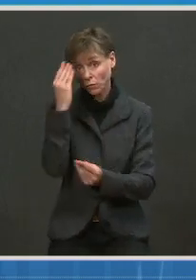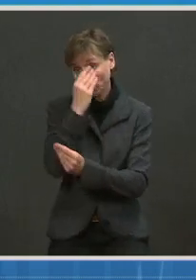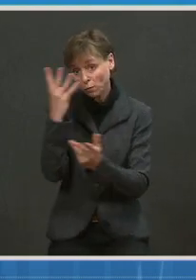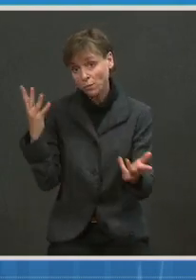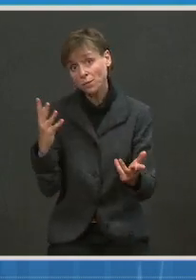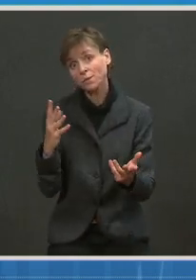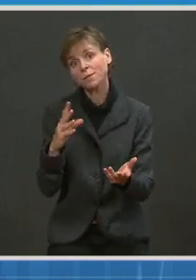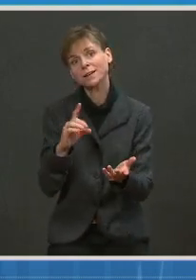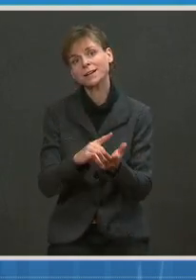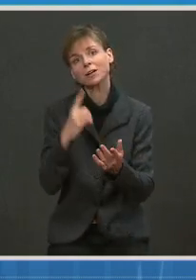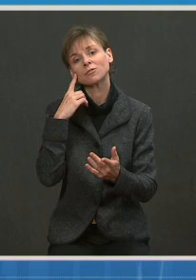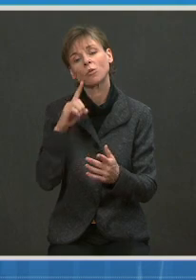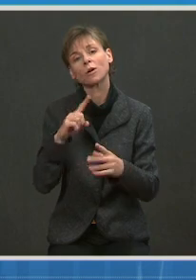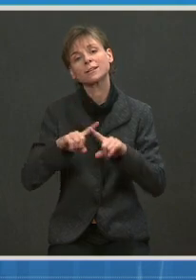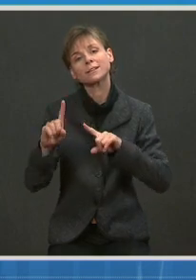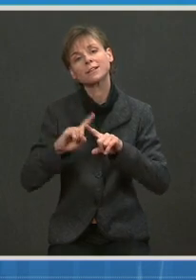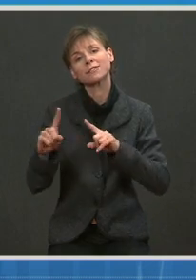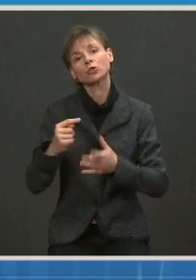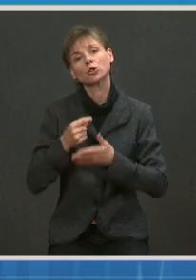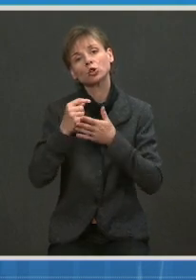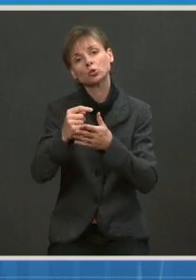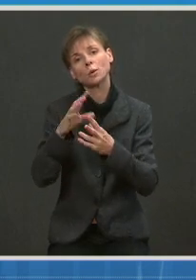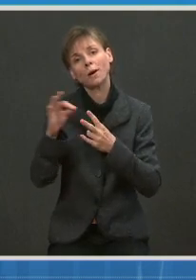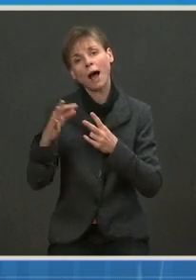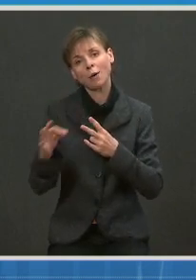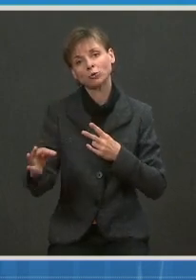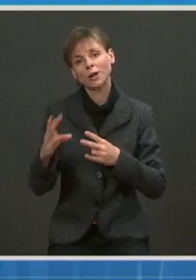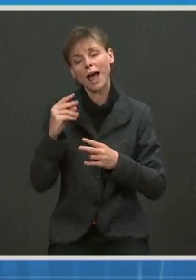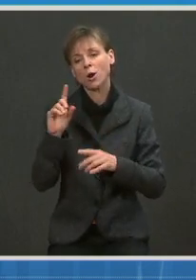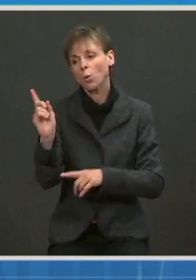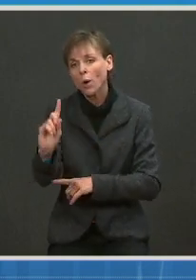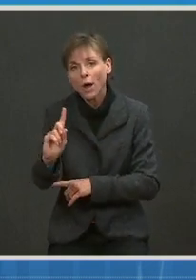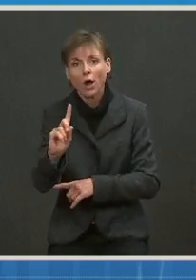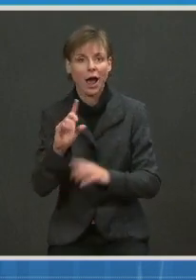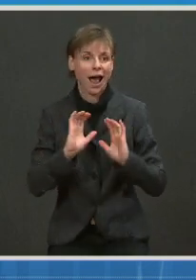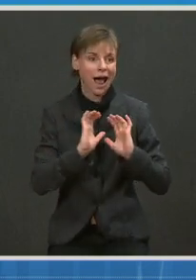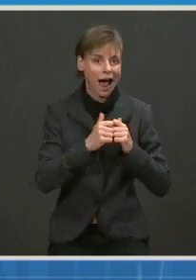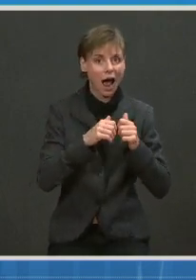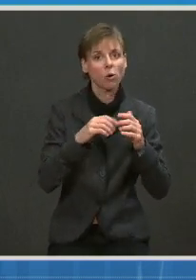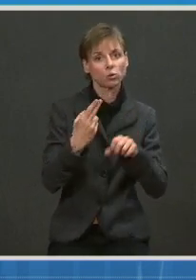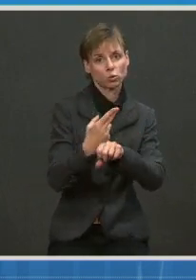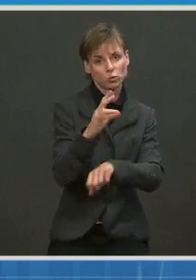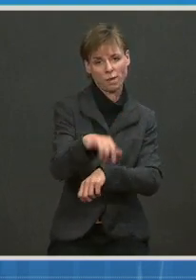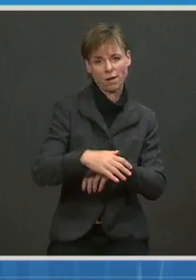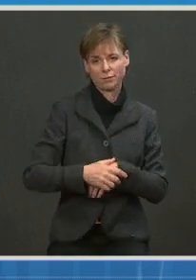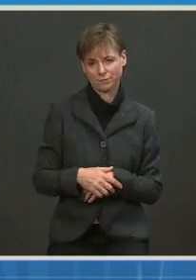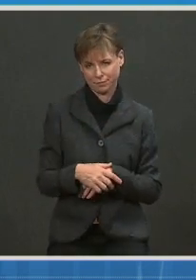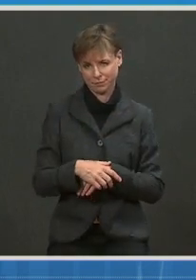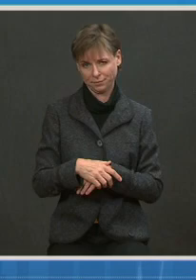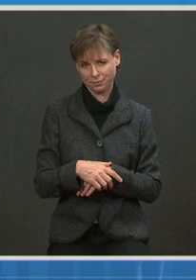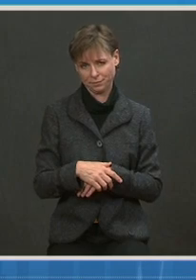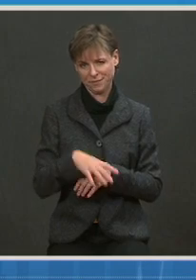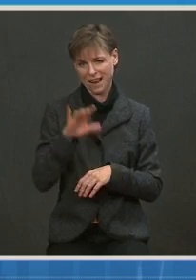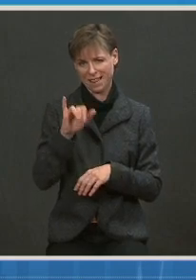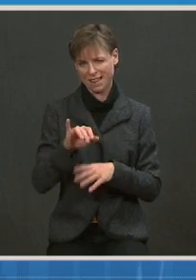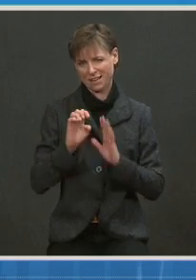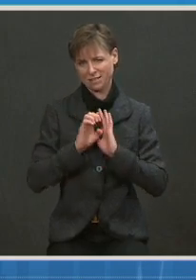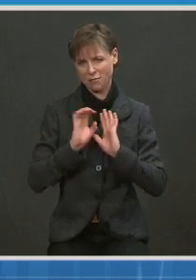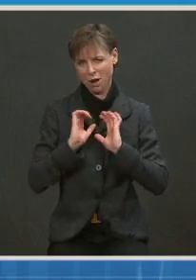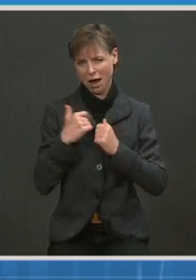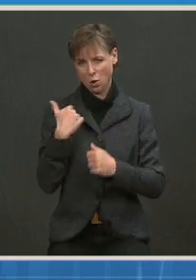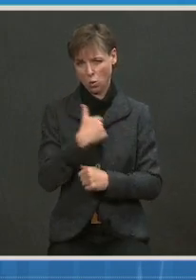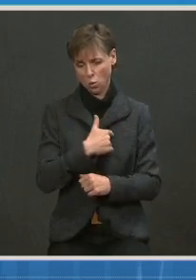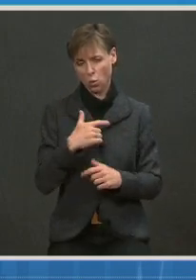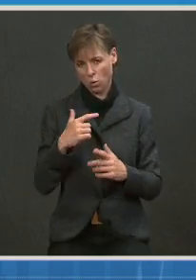available, including where and how to access them. So this is just another example of how we are committed to an equitable